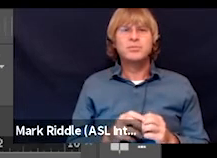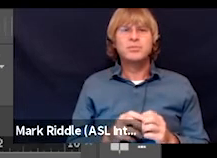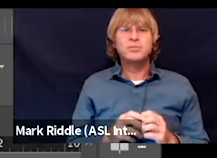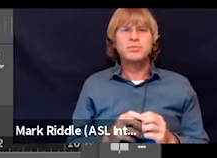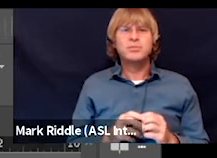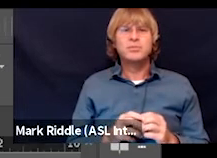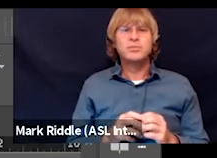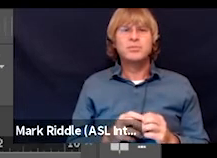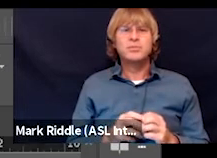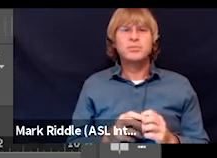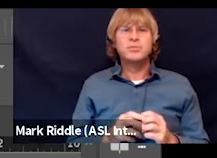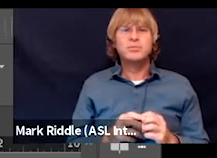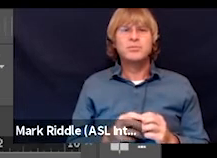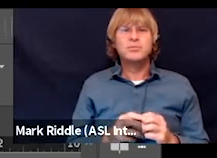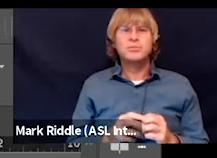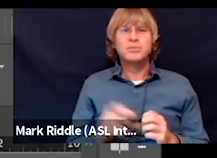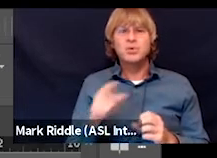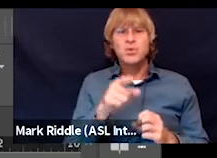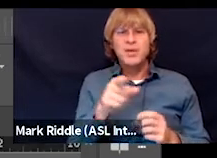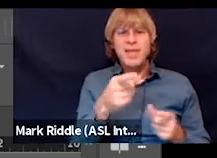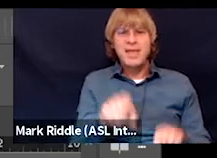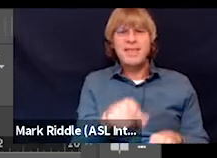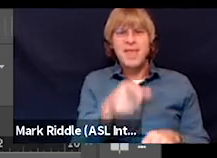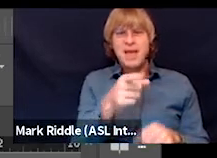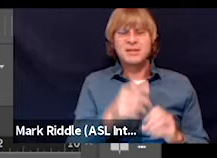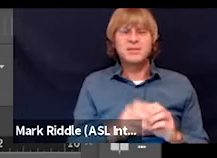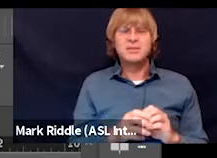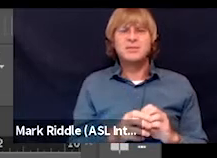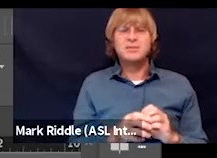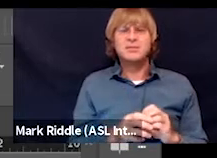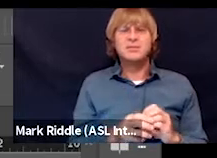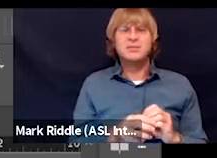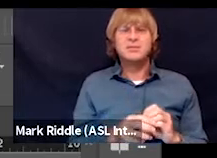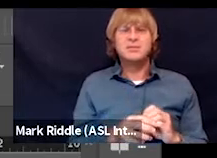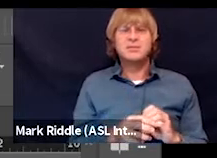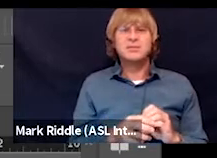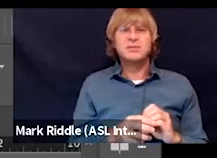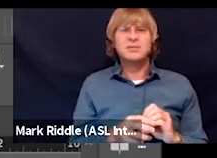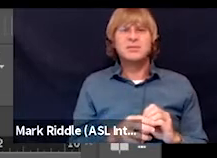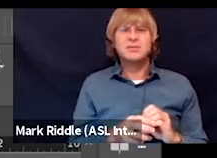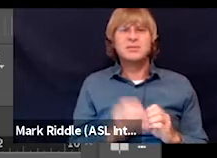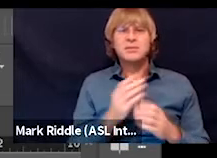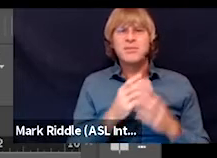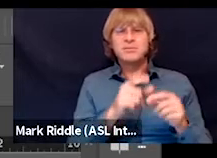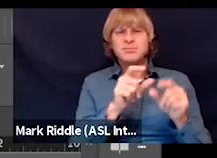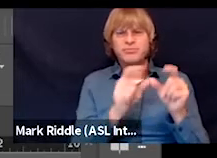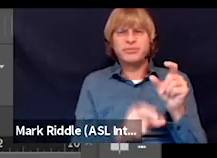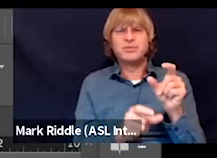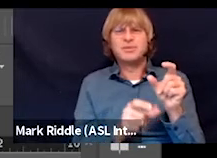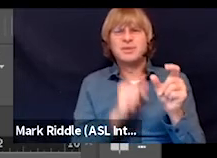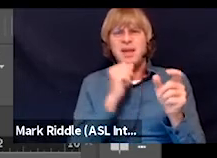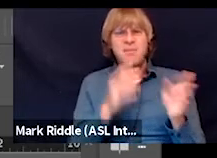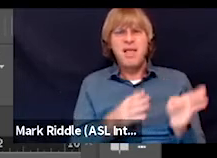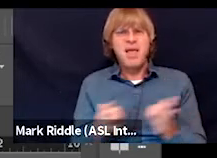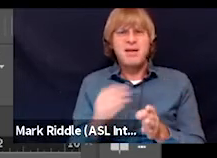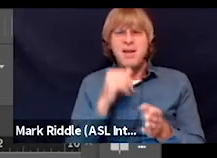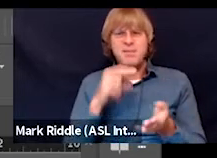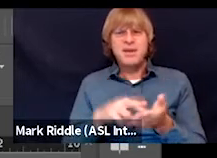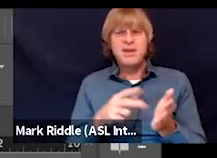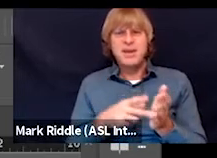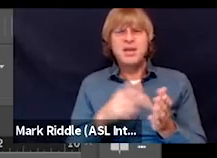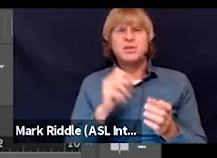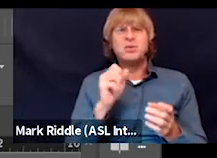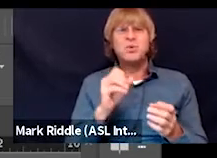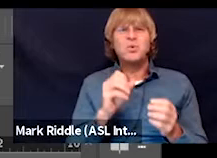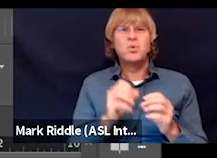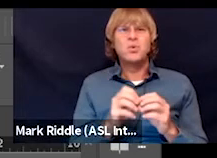there, you get that. You have the break someplace where you don't want it. So if let